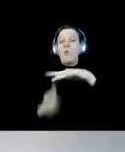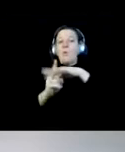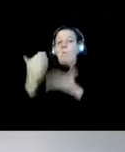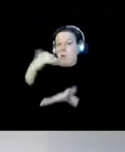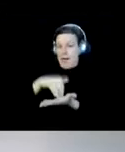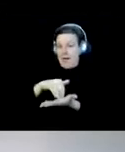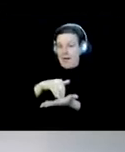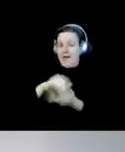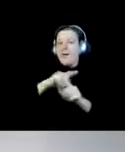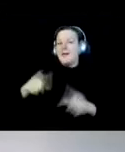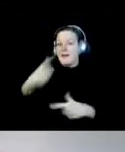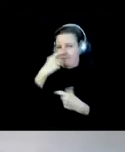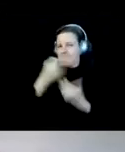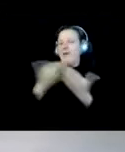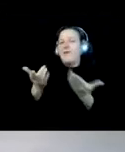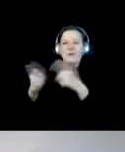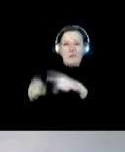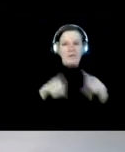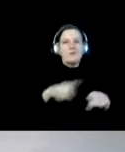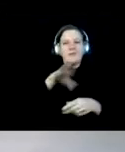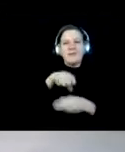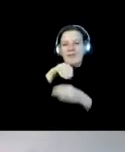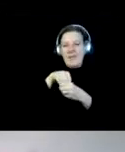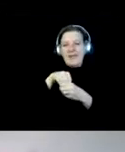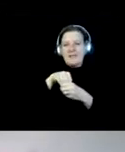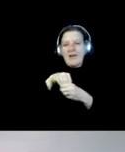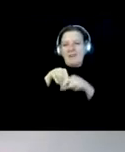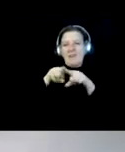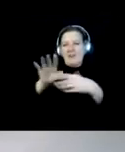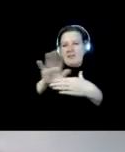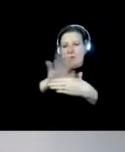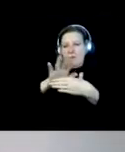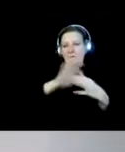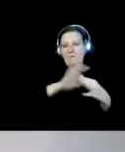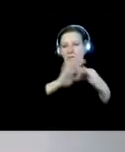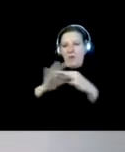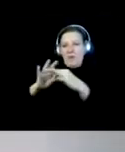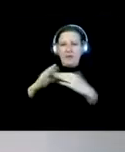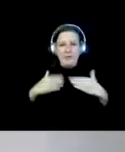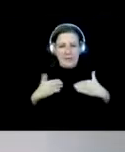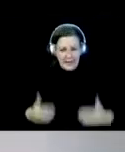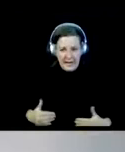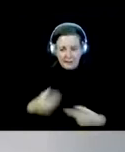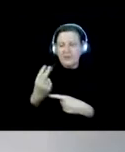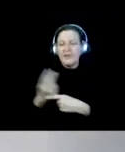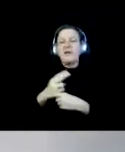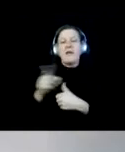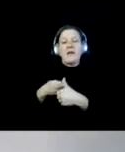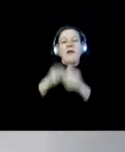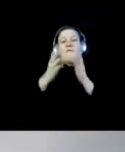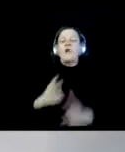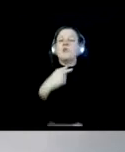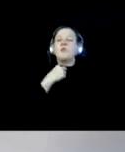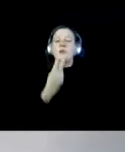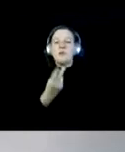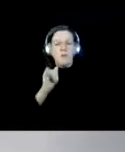some interesting things that are happening in the span of the film, where there's this connection to your body. There's a use of the first person voice, which is